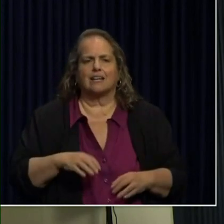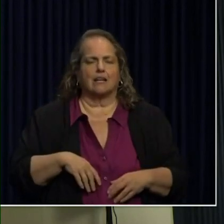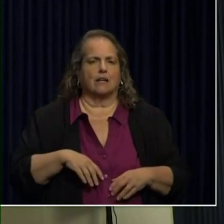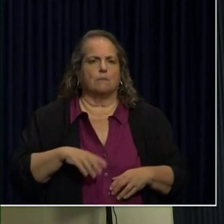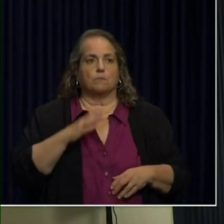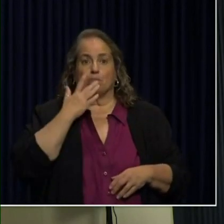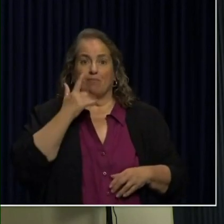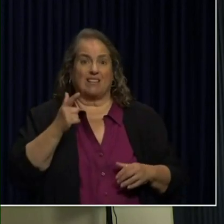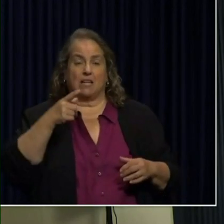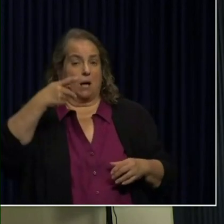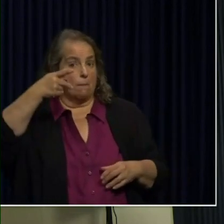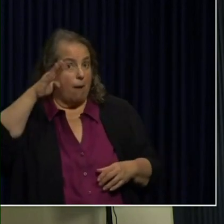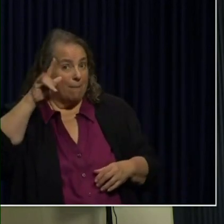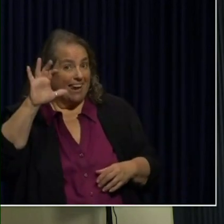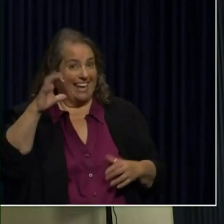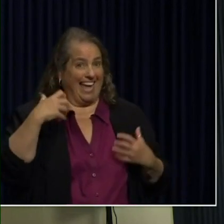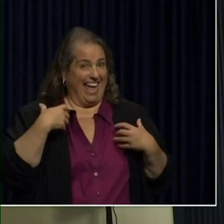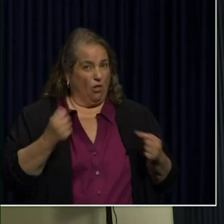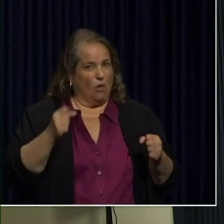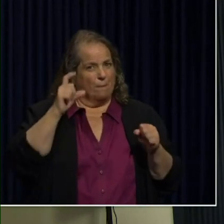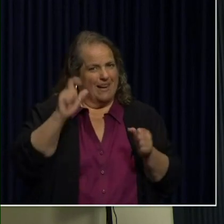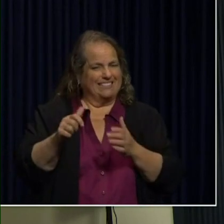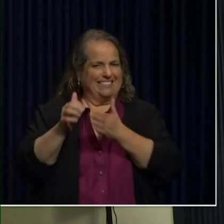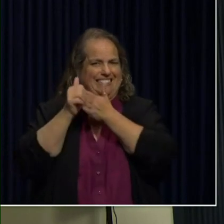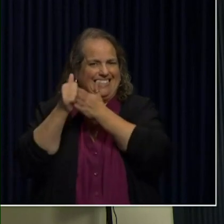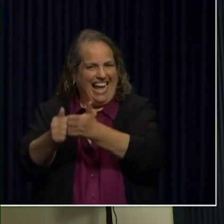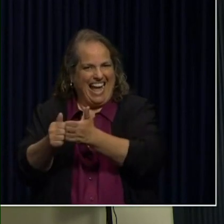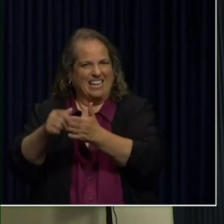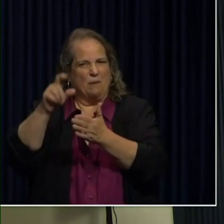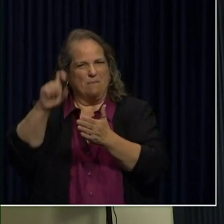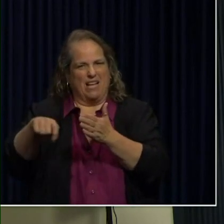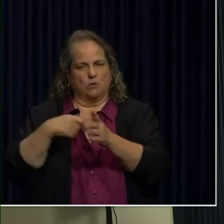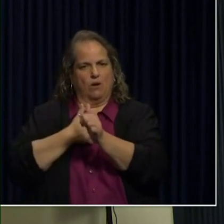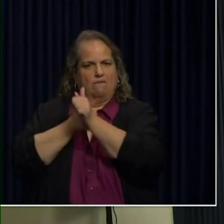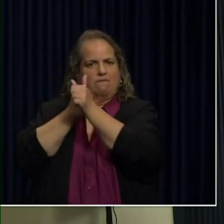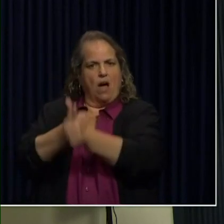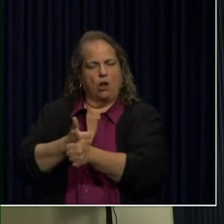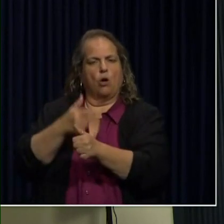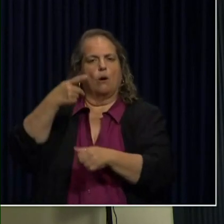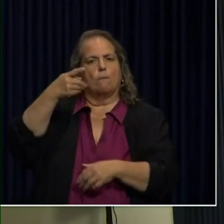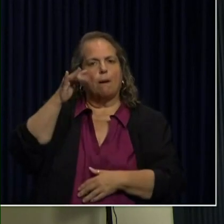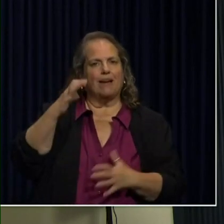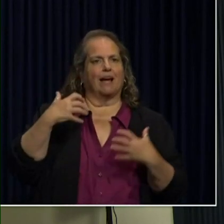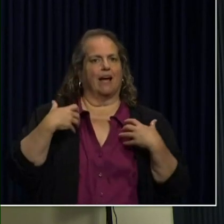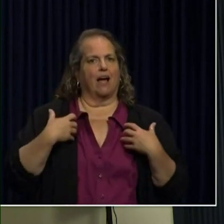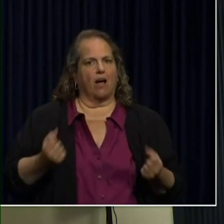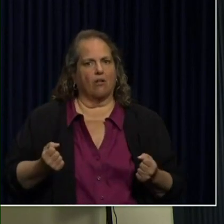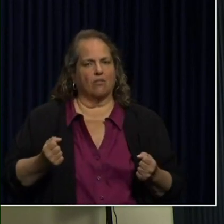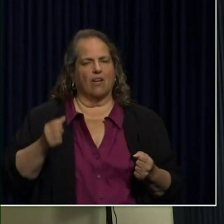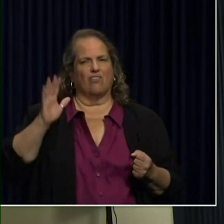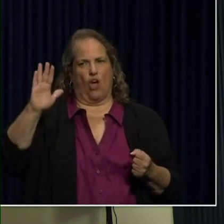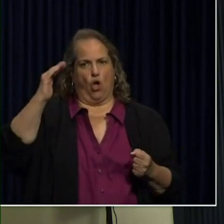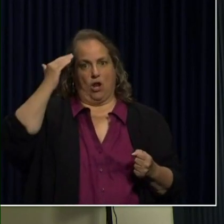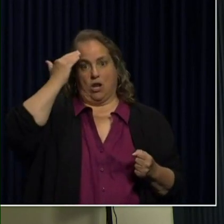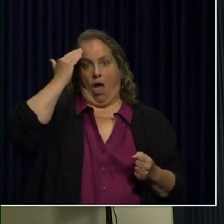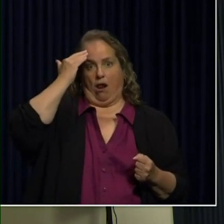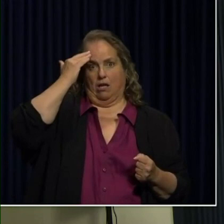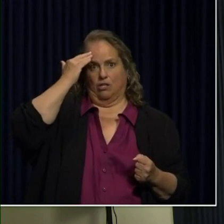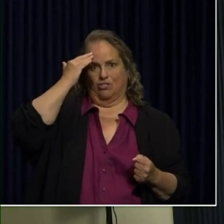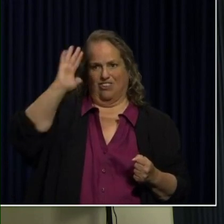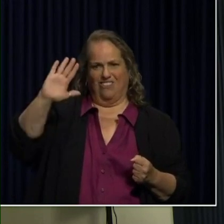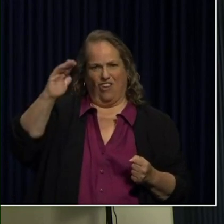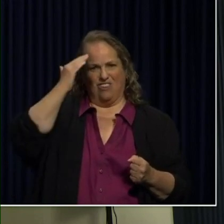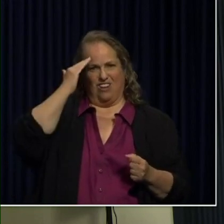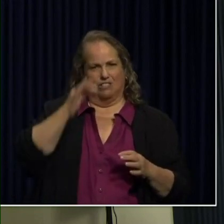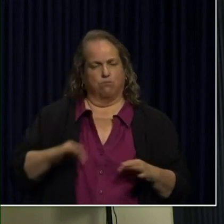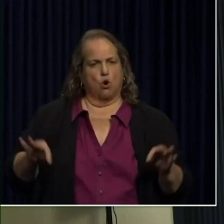driven by public health. But what's possible inside an industry is within that industry's knowledge. And so we want to make sure that we get